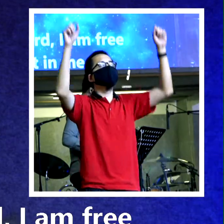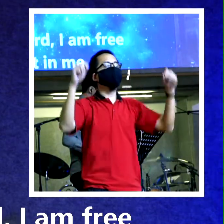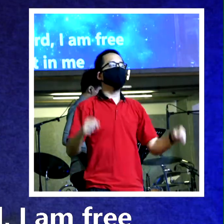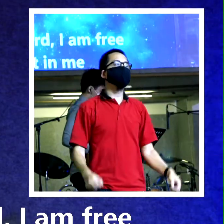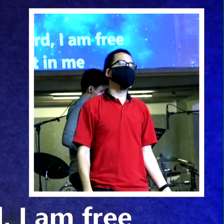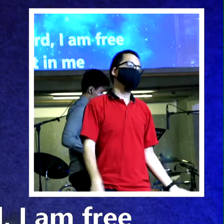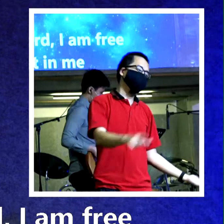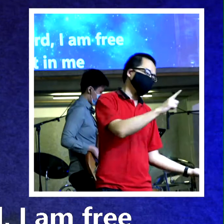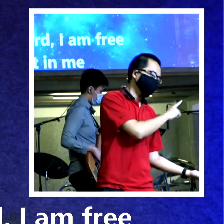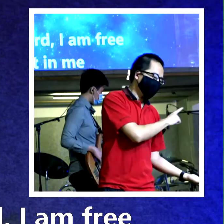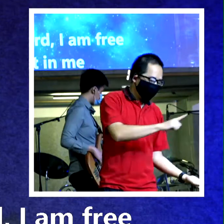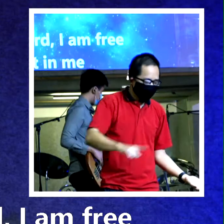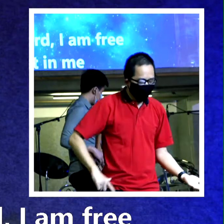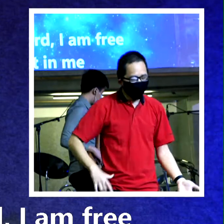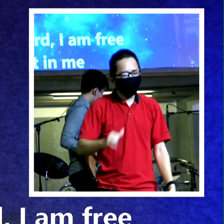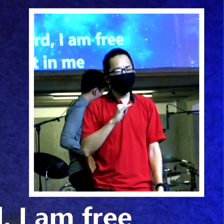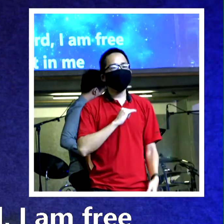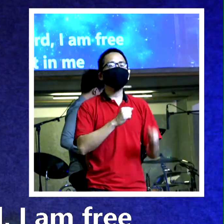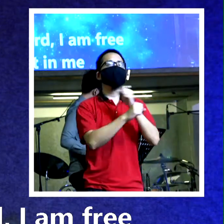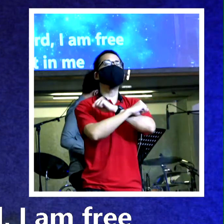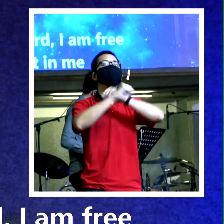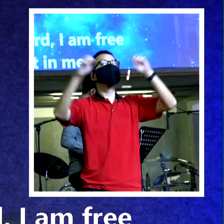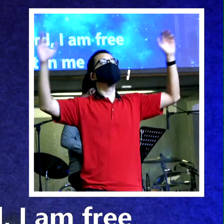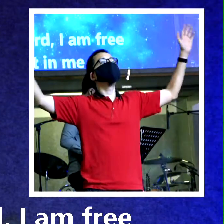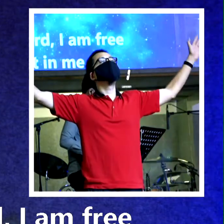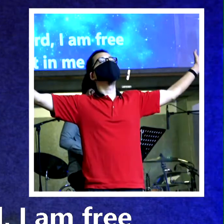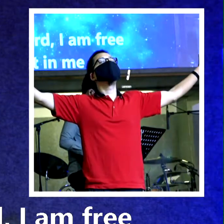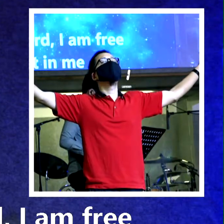are. Let's Lord, we want to be with you, God. Lord, and I am